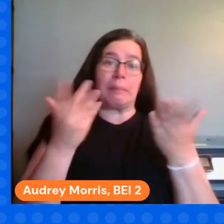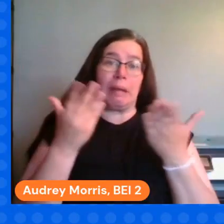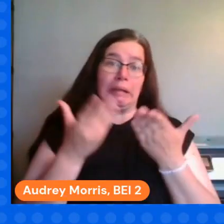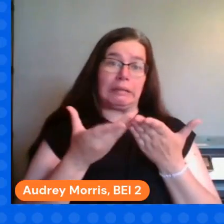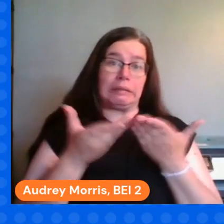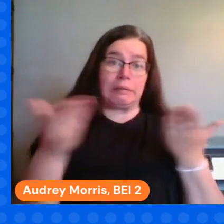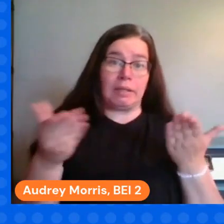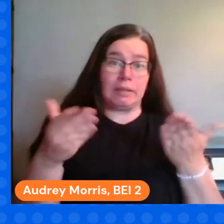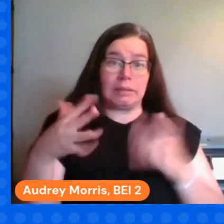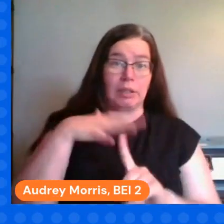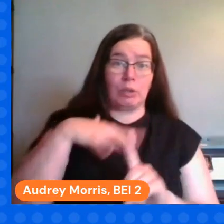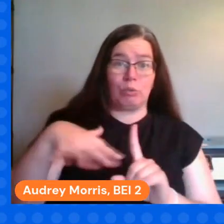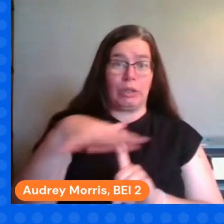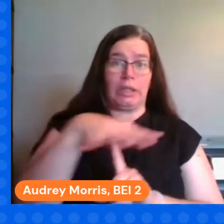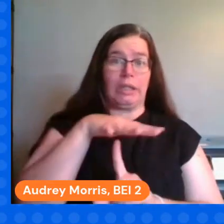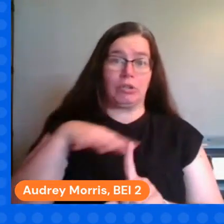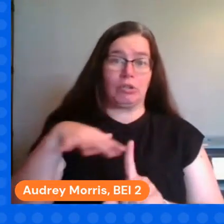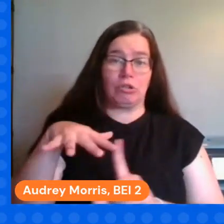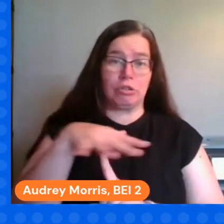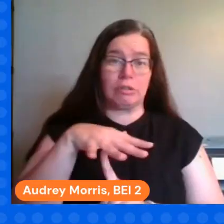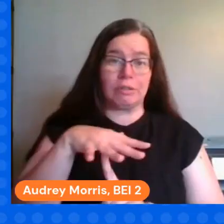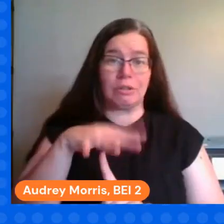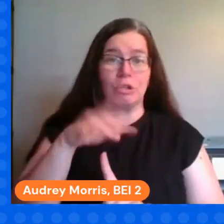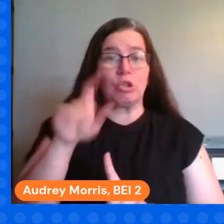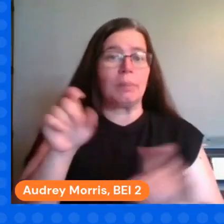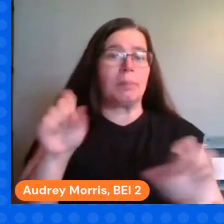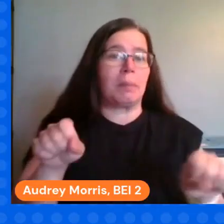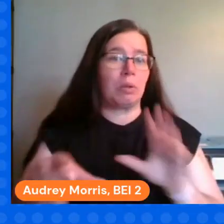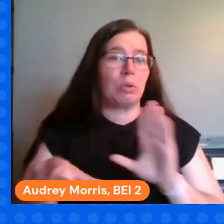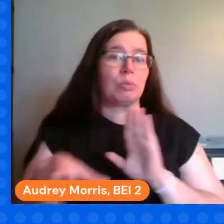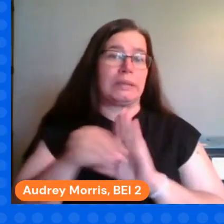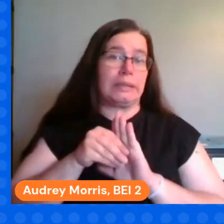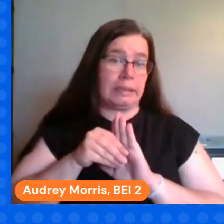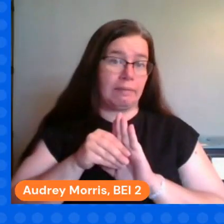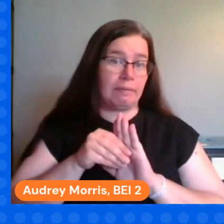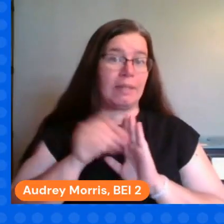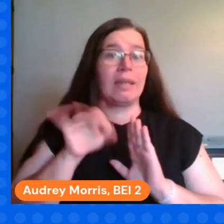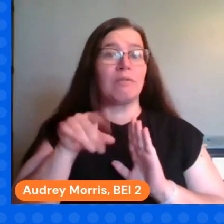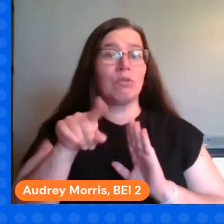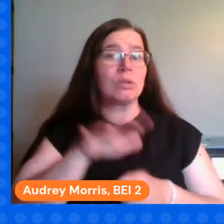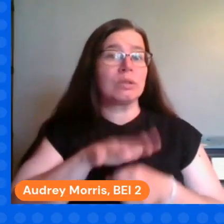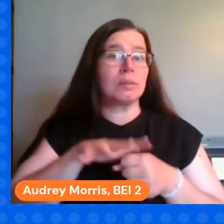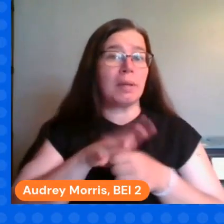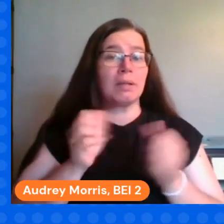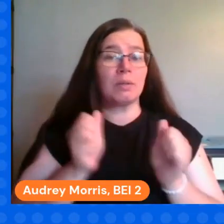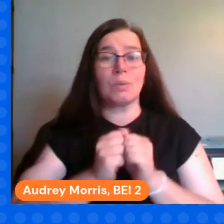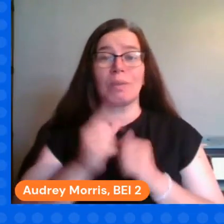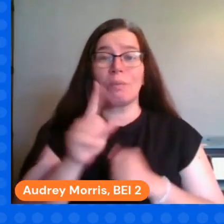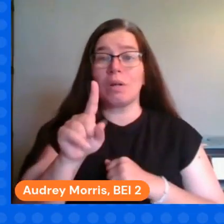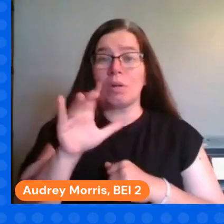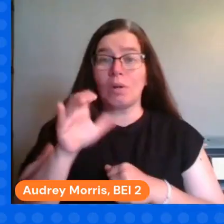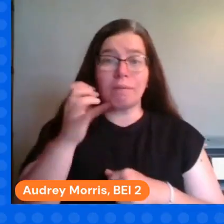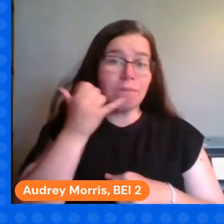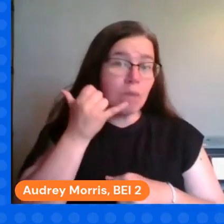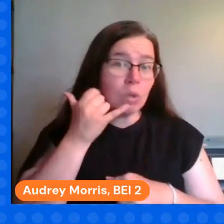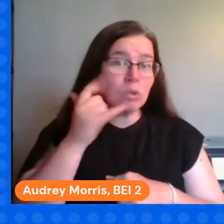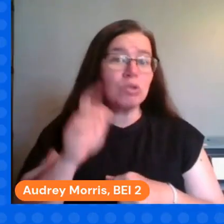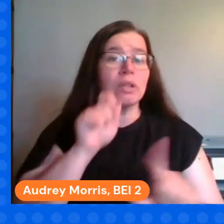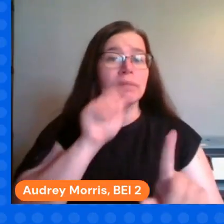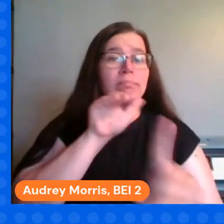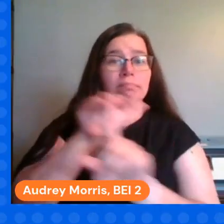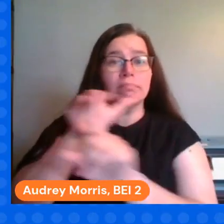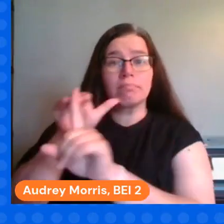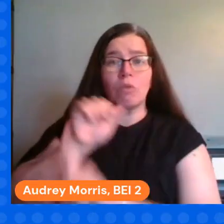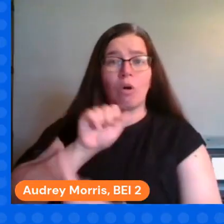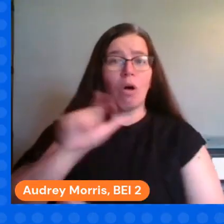of you should be able to receive this. So if you're in a space with 100 phones, it should get to all 100. But we've noticed with Bluetooth,